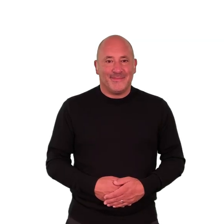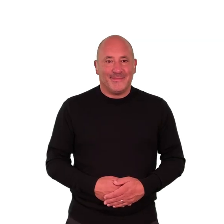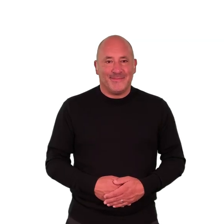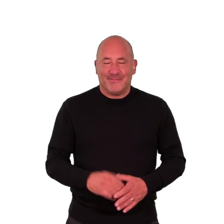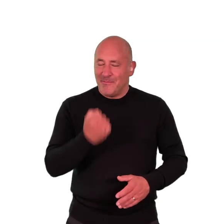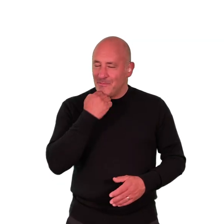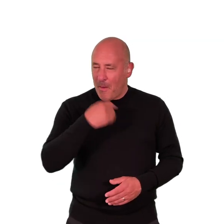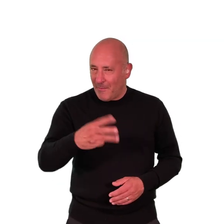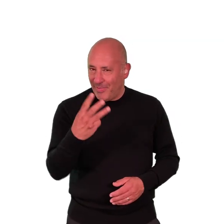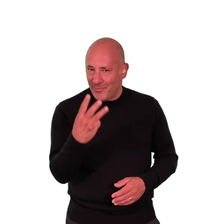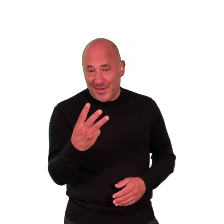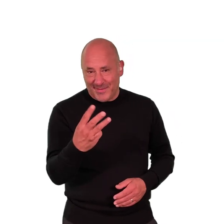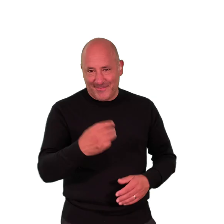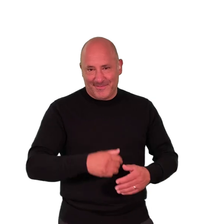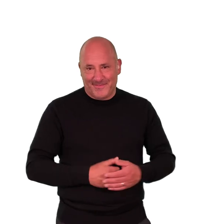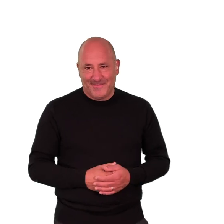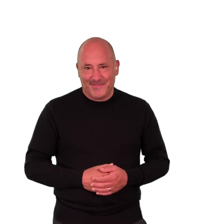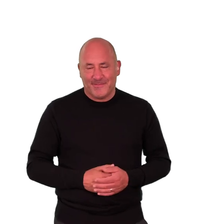Top tip 3.